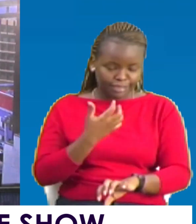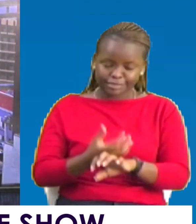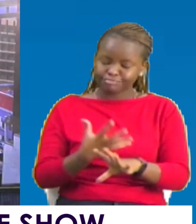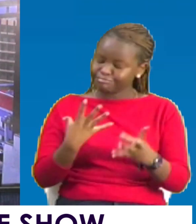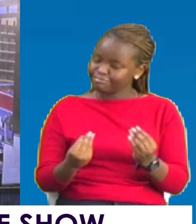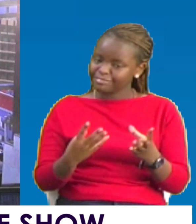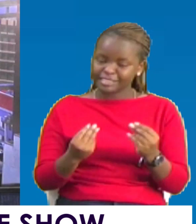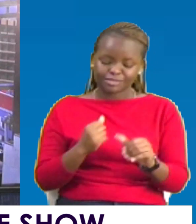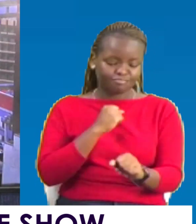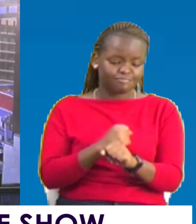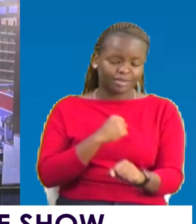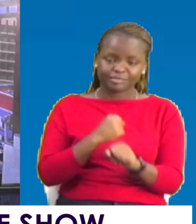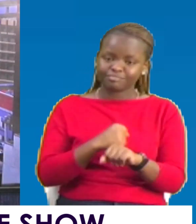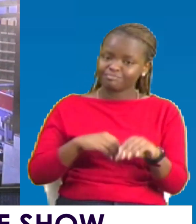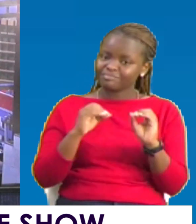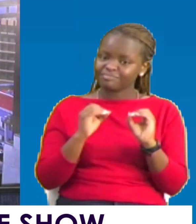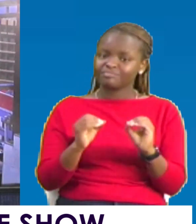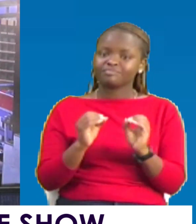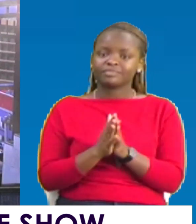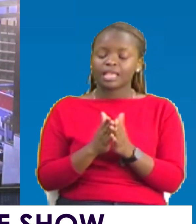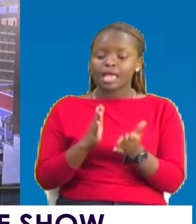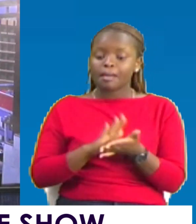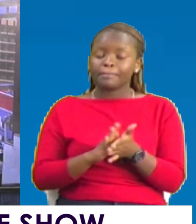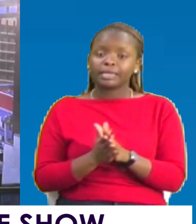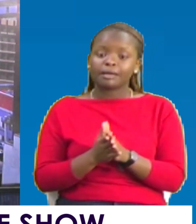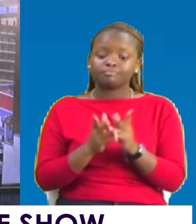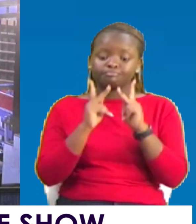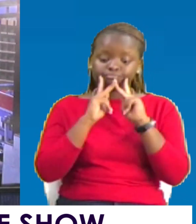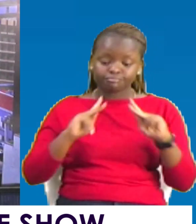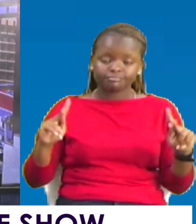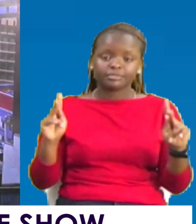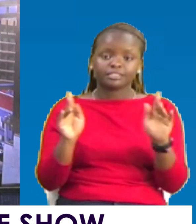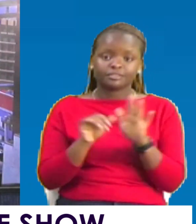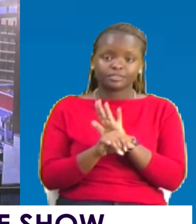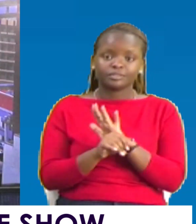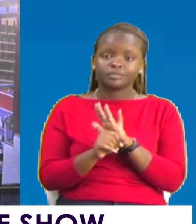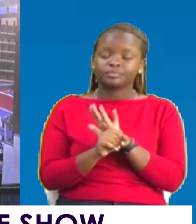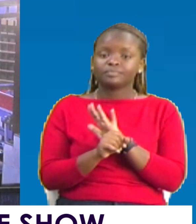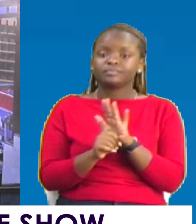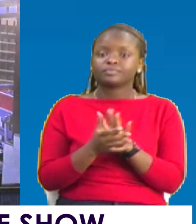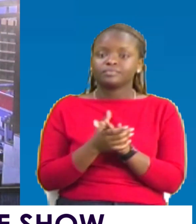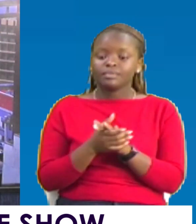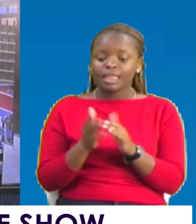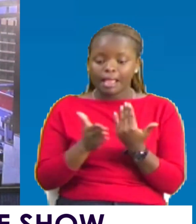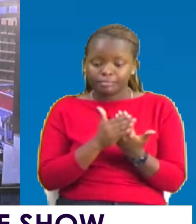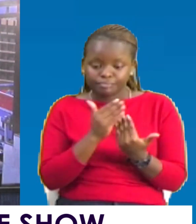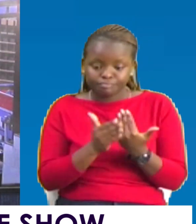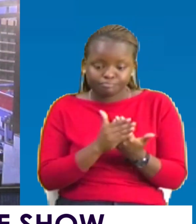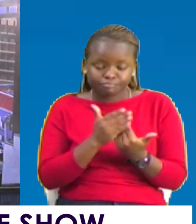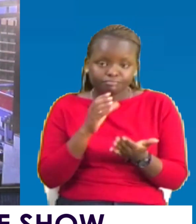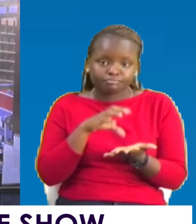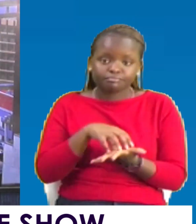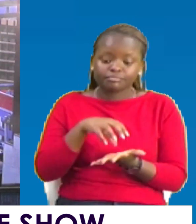may never work. Getting into a state of peace, a state of care, a state